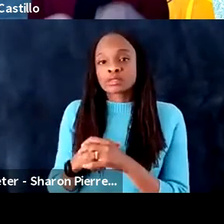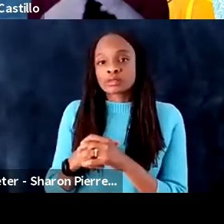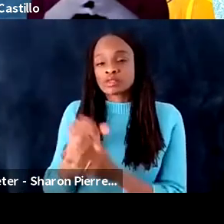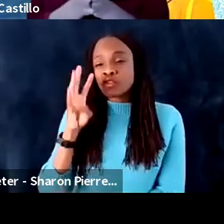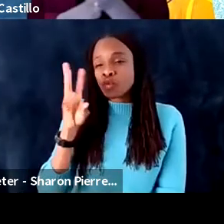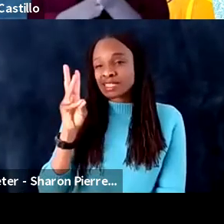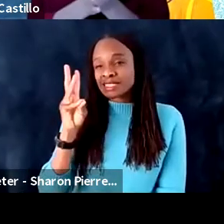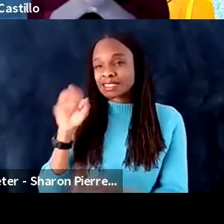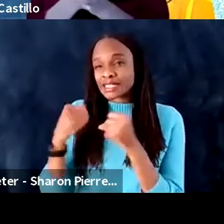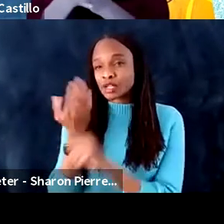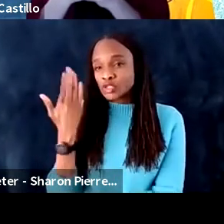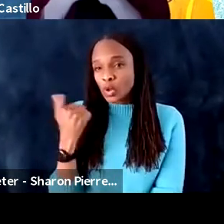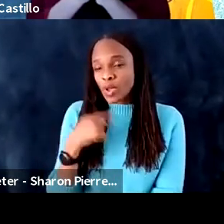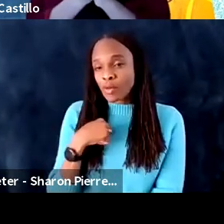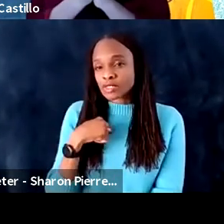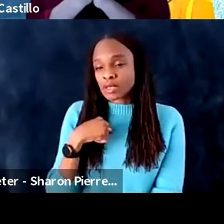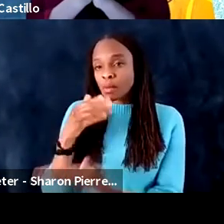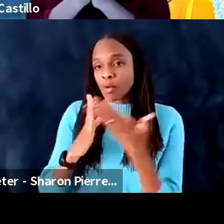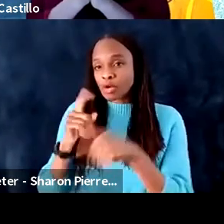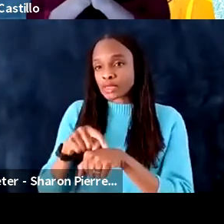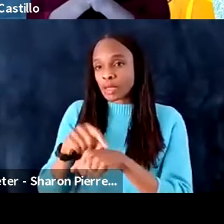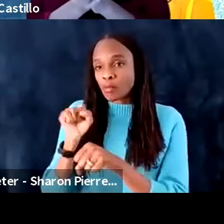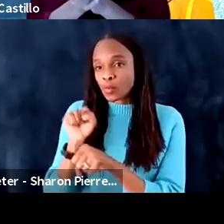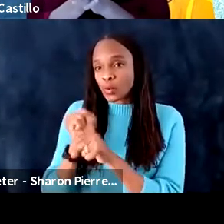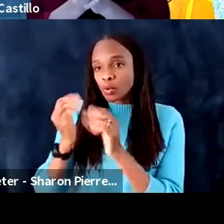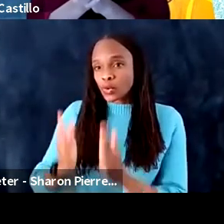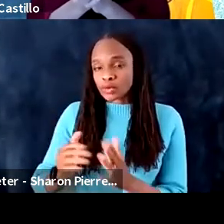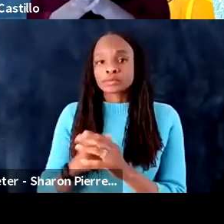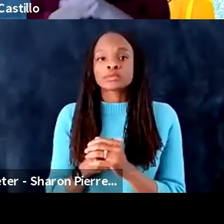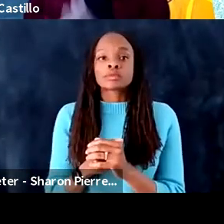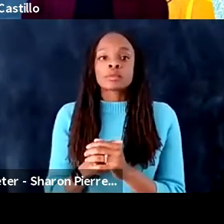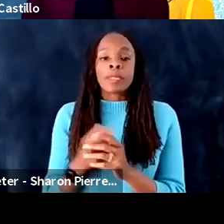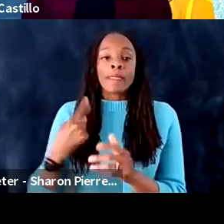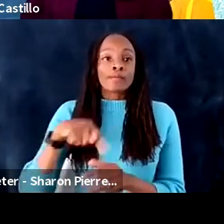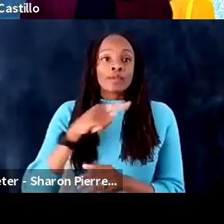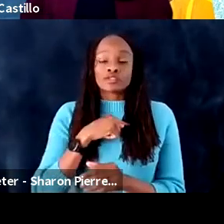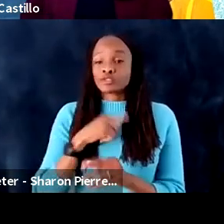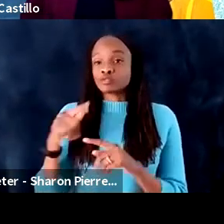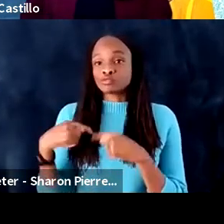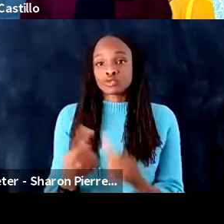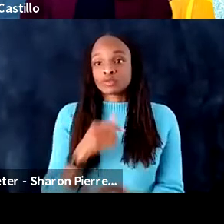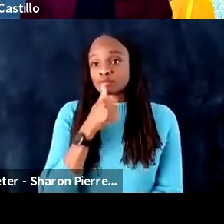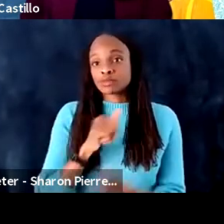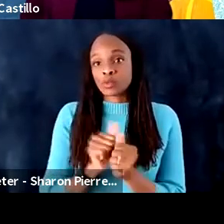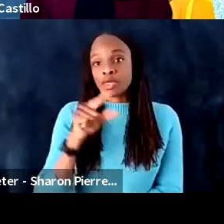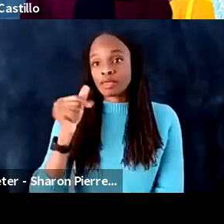46 years ago, I was a part-time worker. So we've been dealing with gig work for a long time. I think